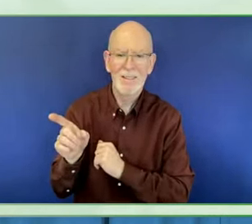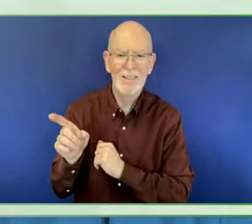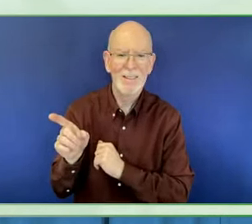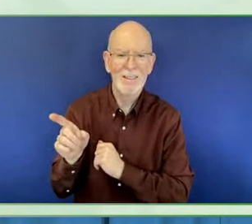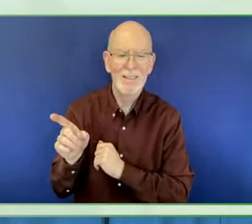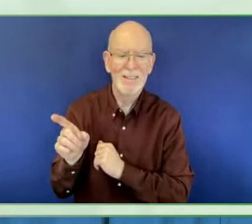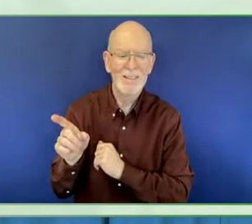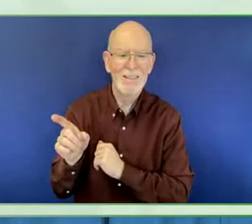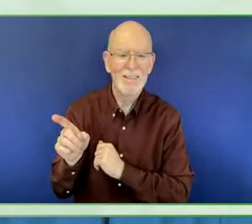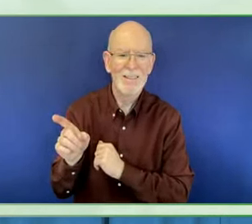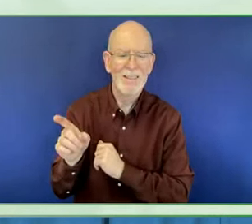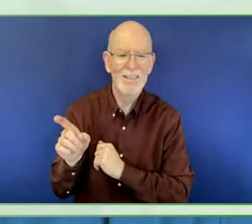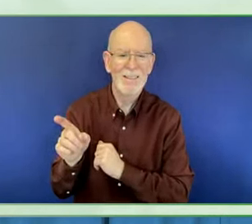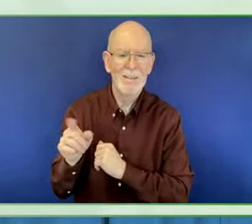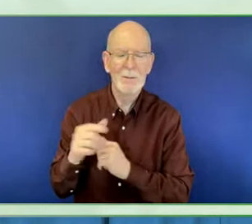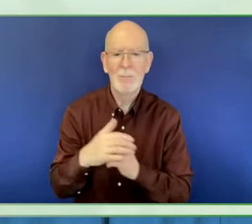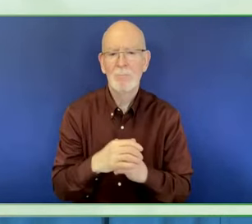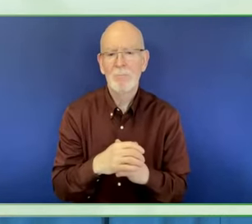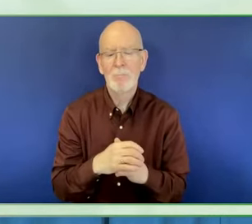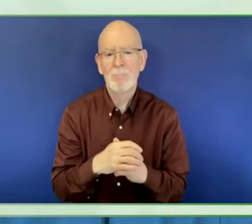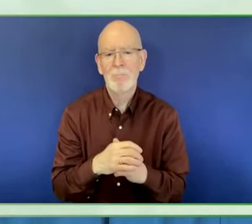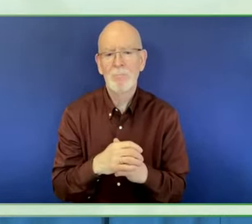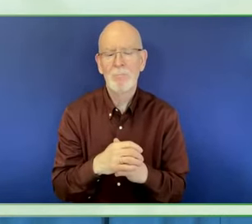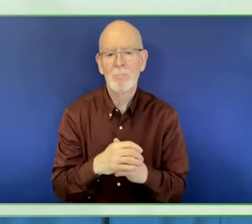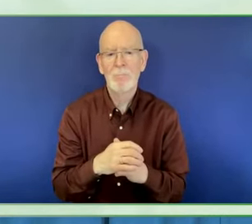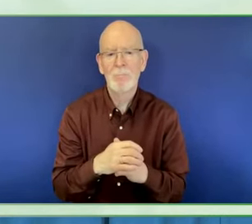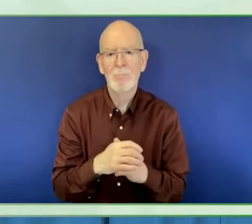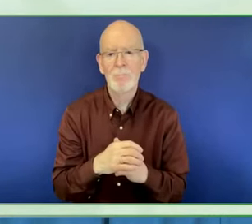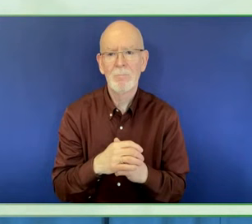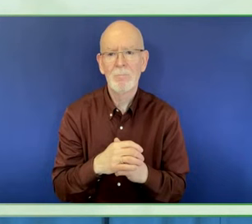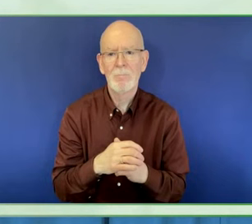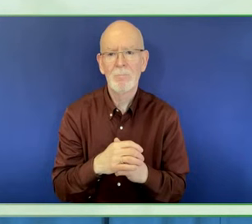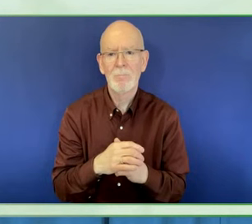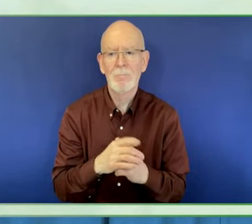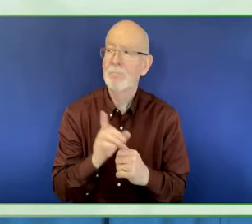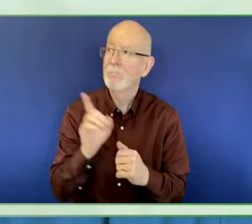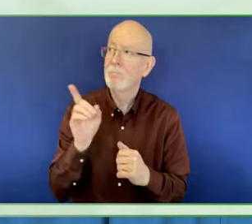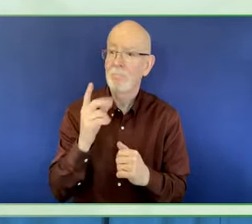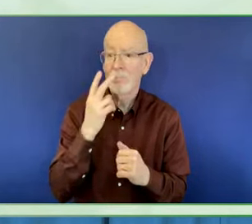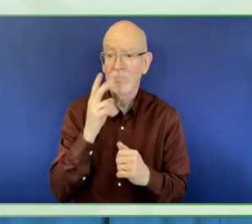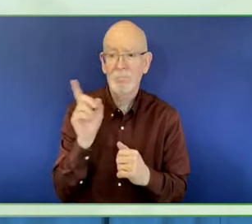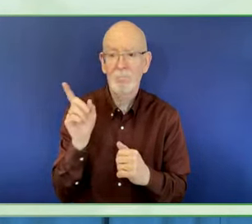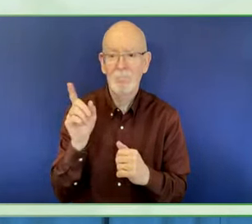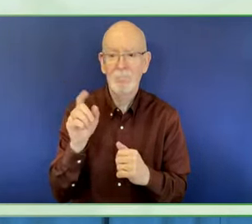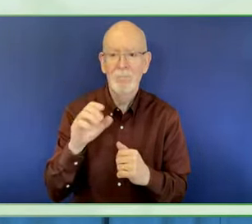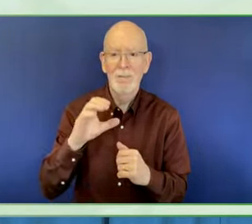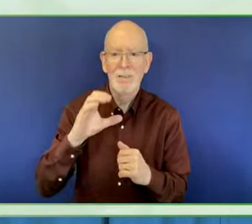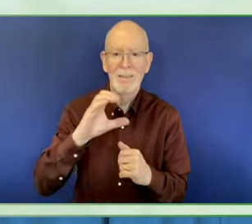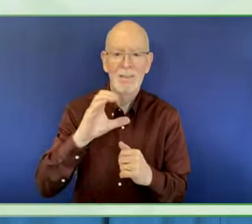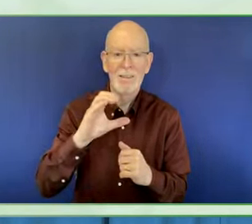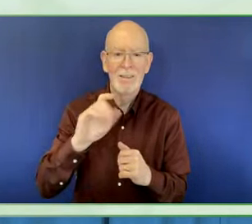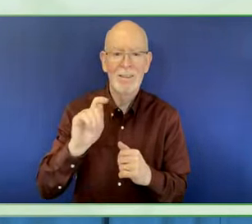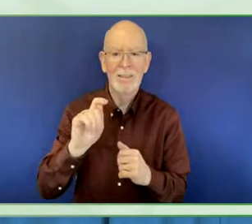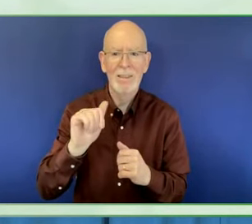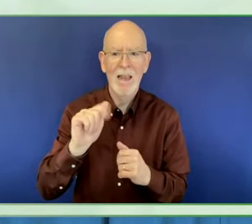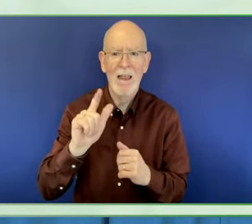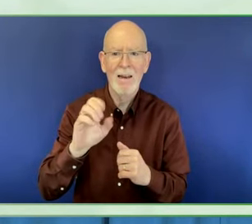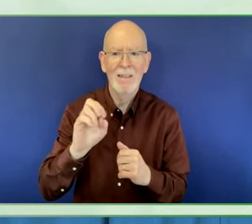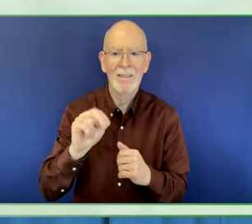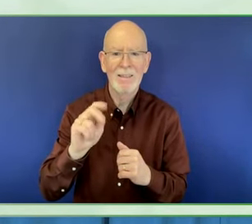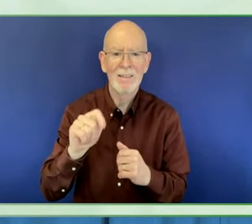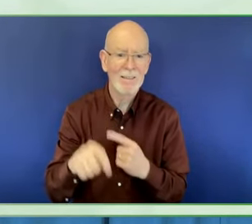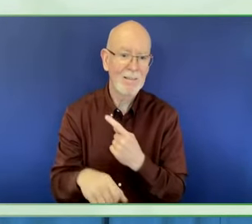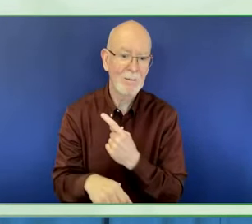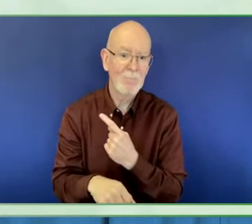a media creative commerce company. And through the collective power and through our use of social media marketing, as well as changing the